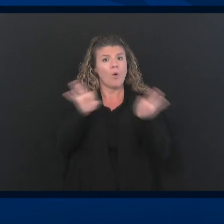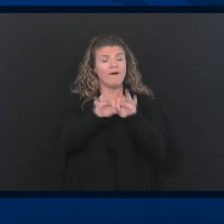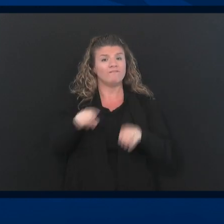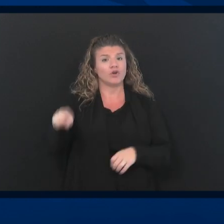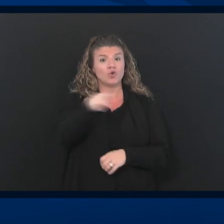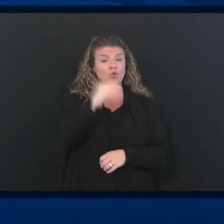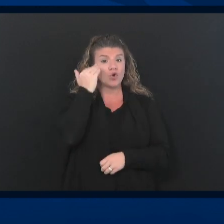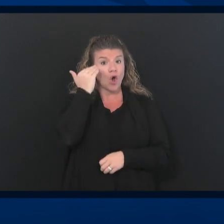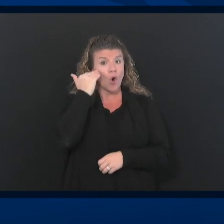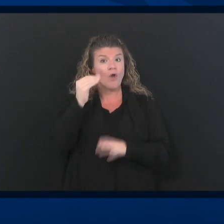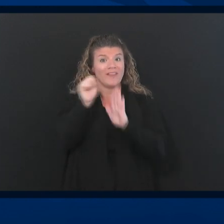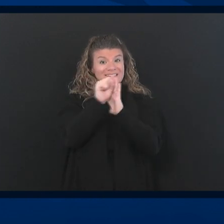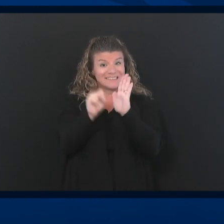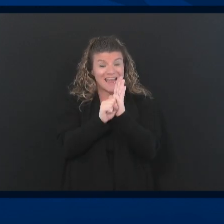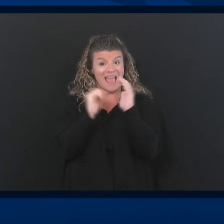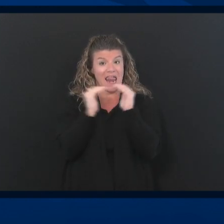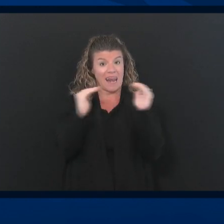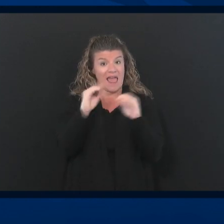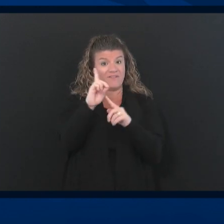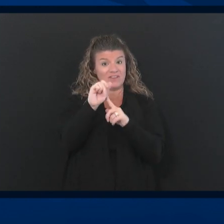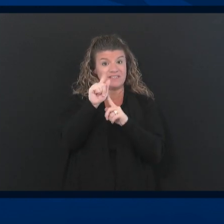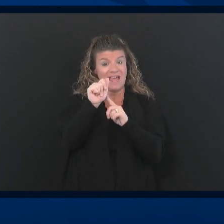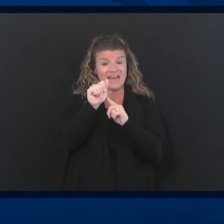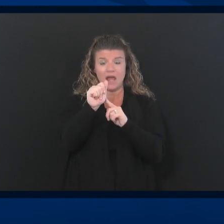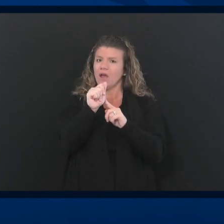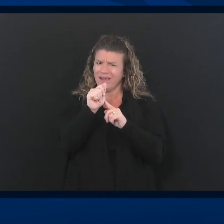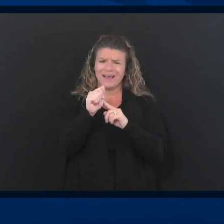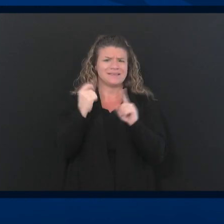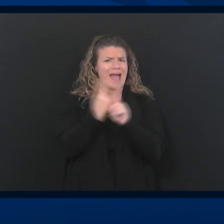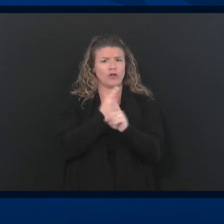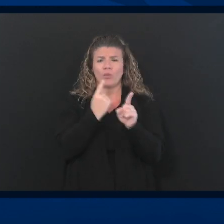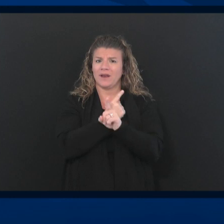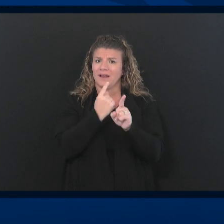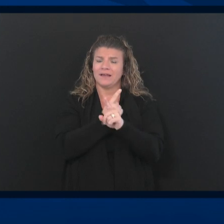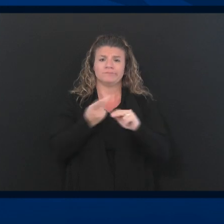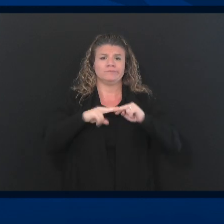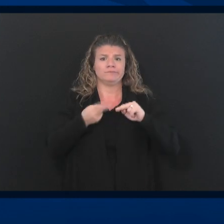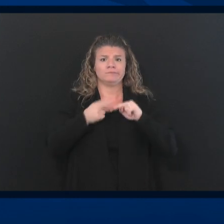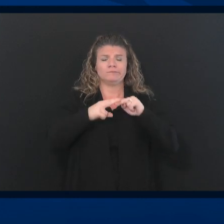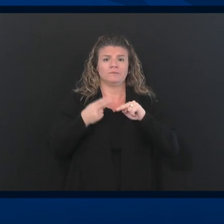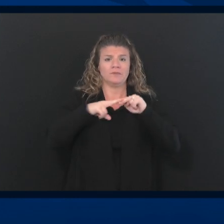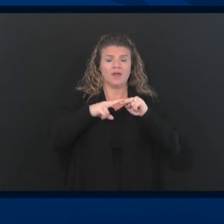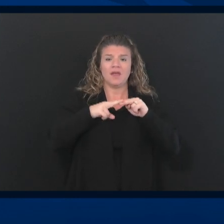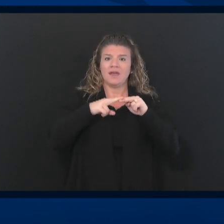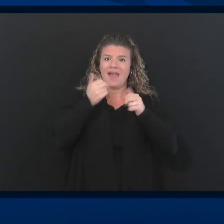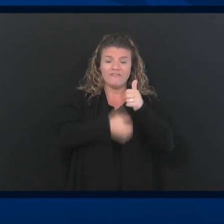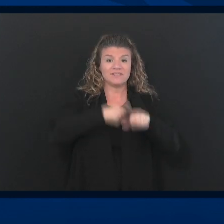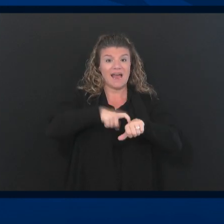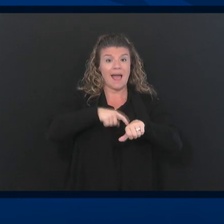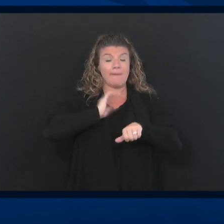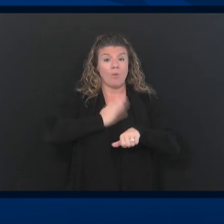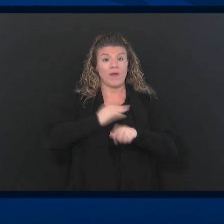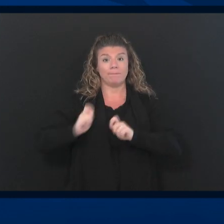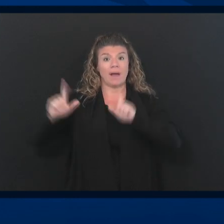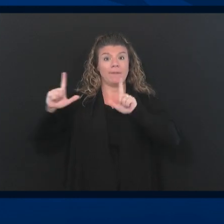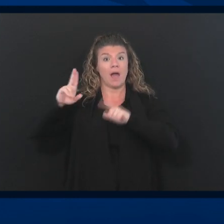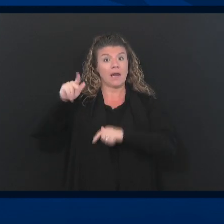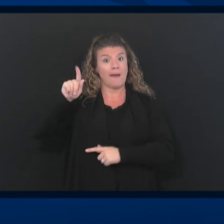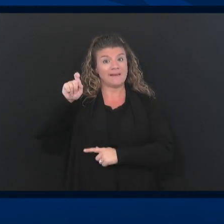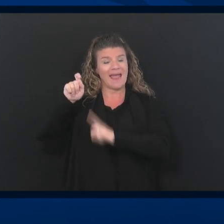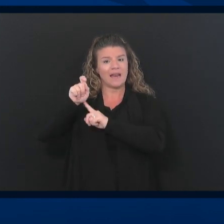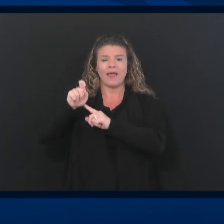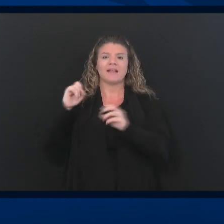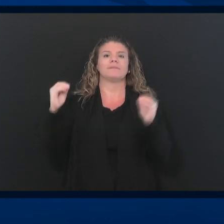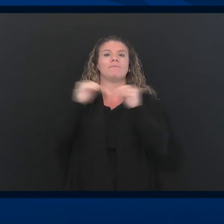at the state level continues to get more and more accurate each time that it is updated. And but there's often a day or